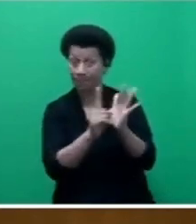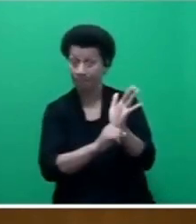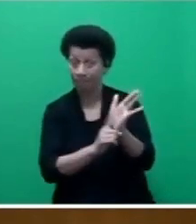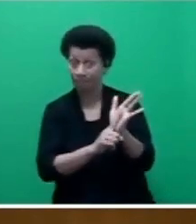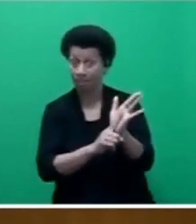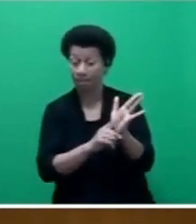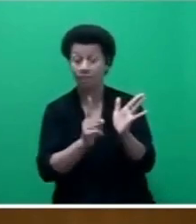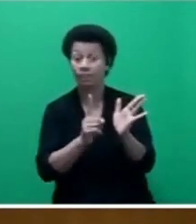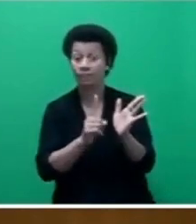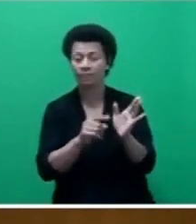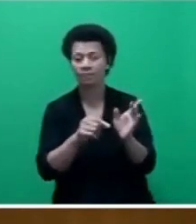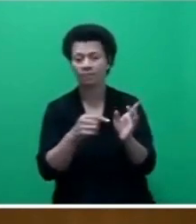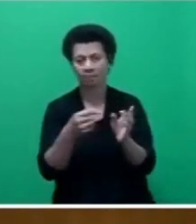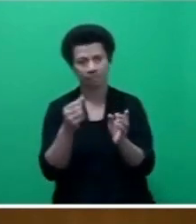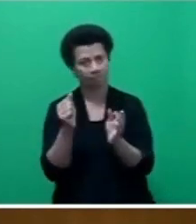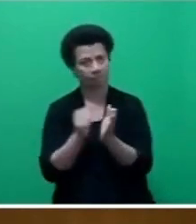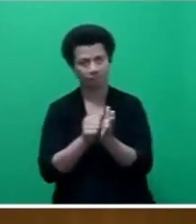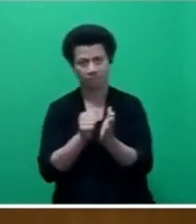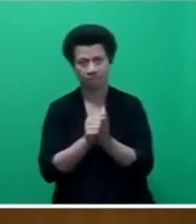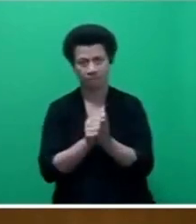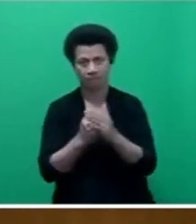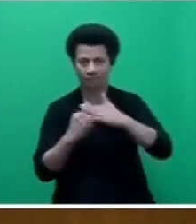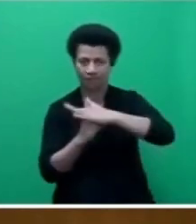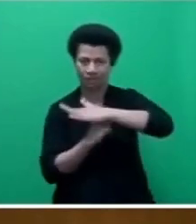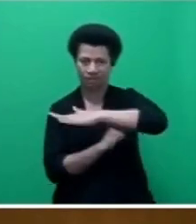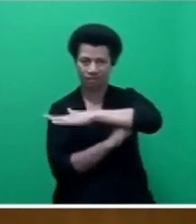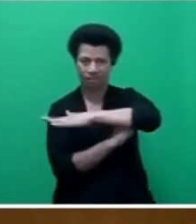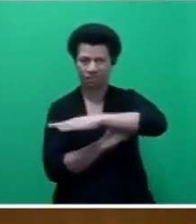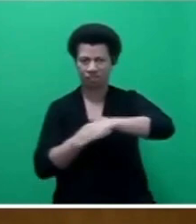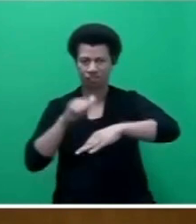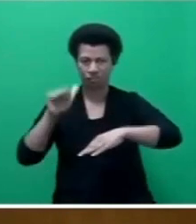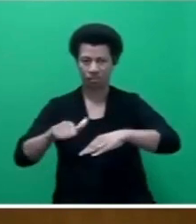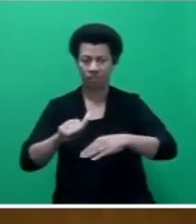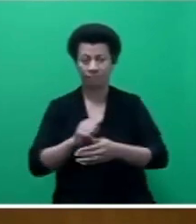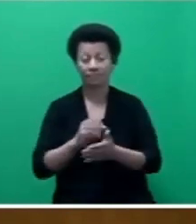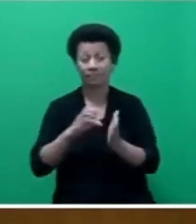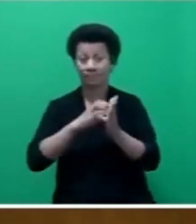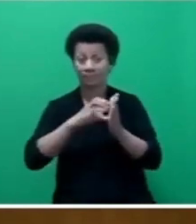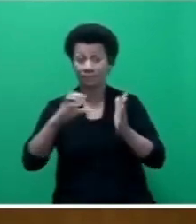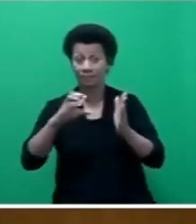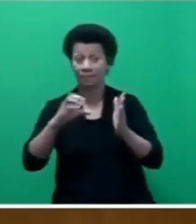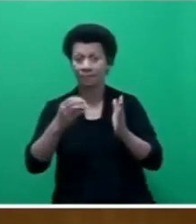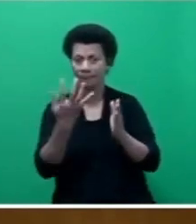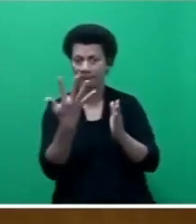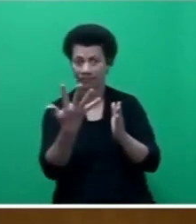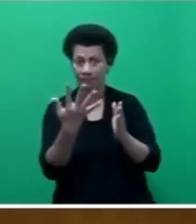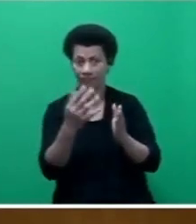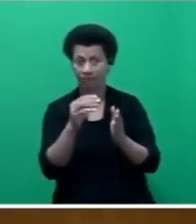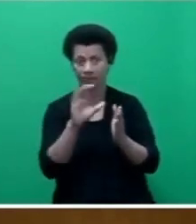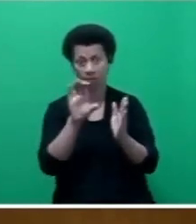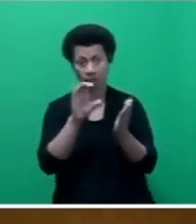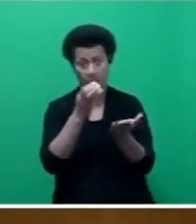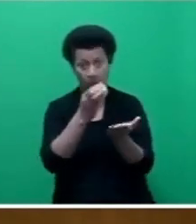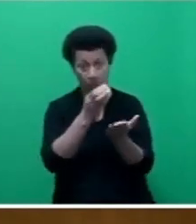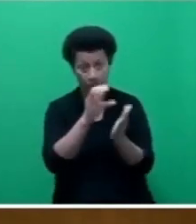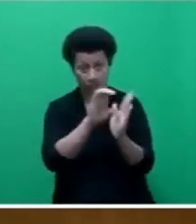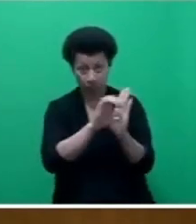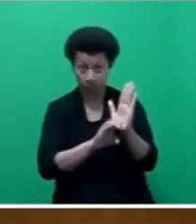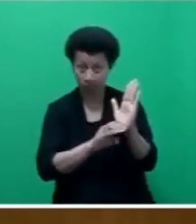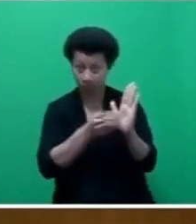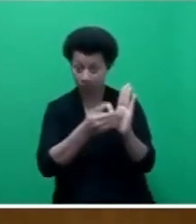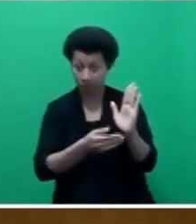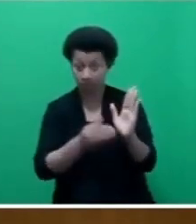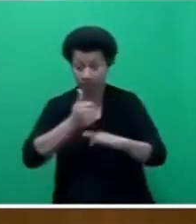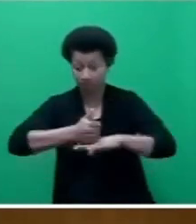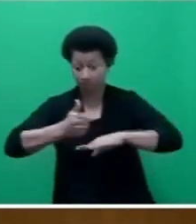every Fijian. According to Section 35 of the Constitution, government must take reasonable measures within